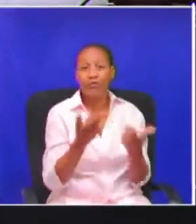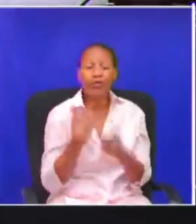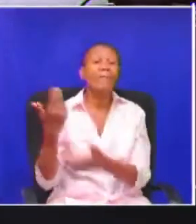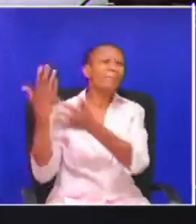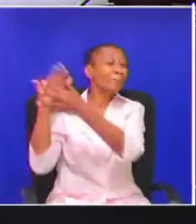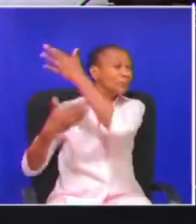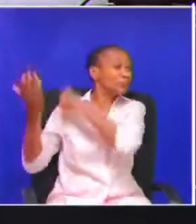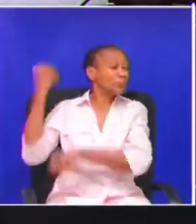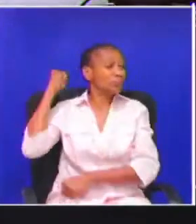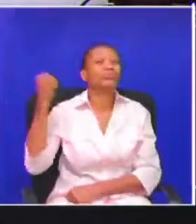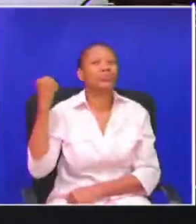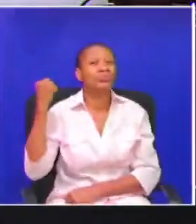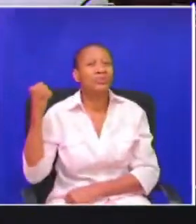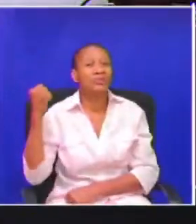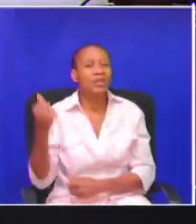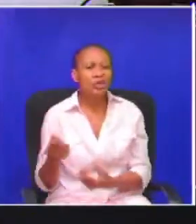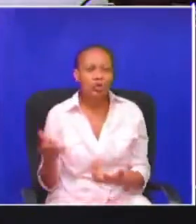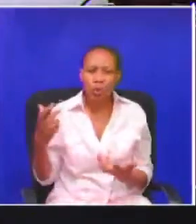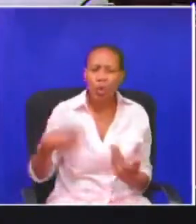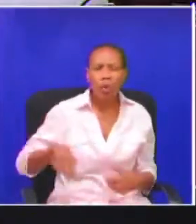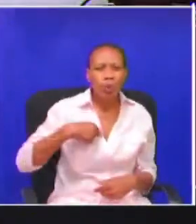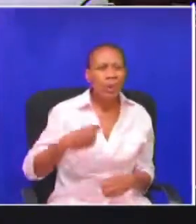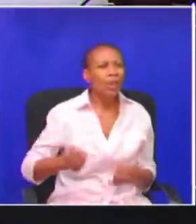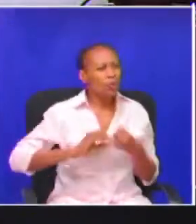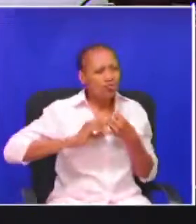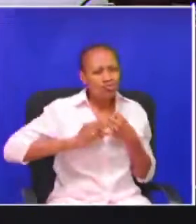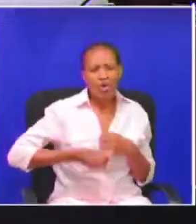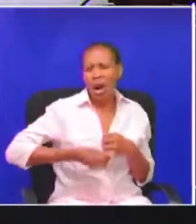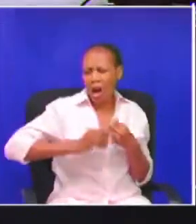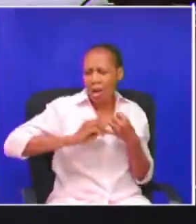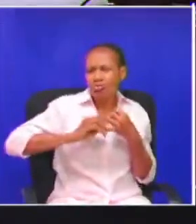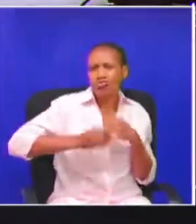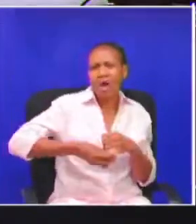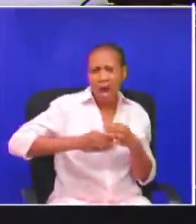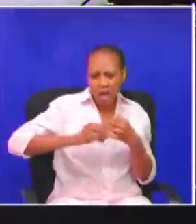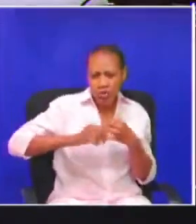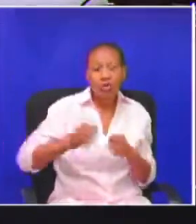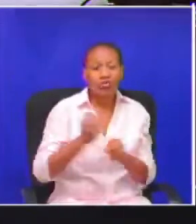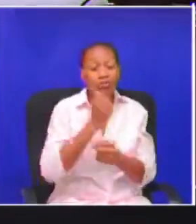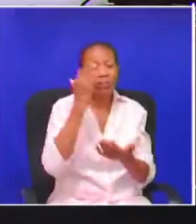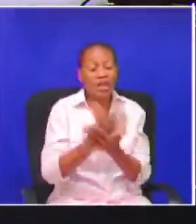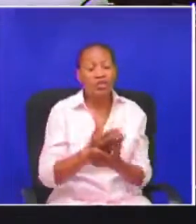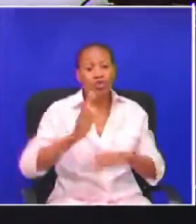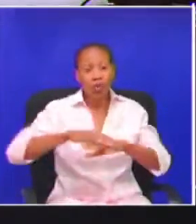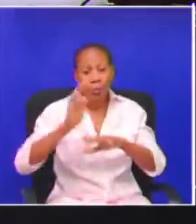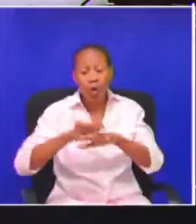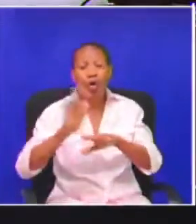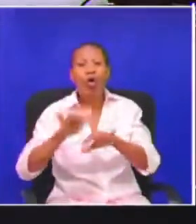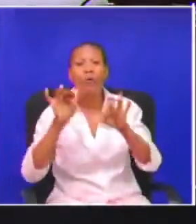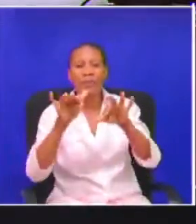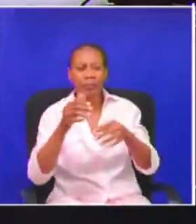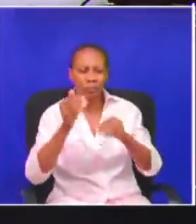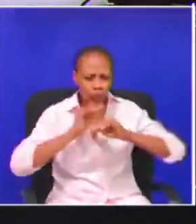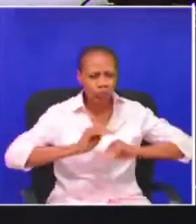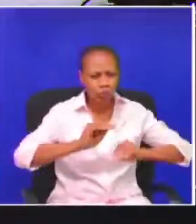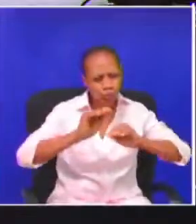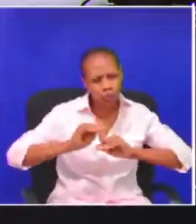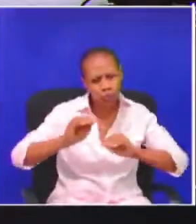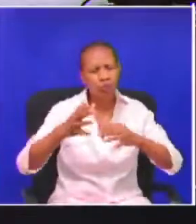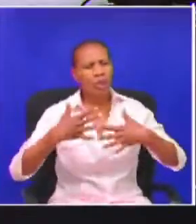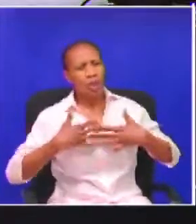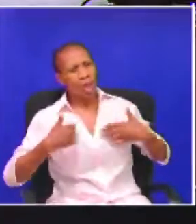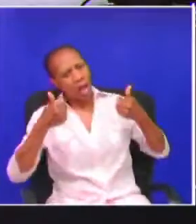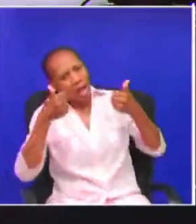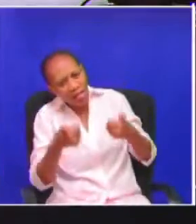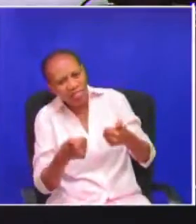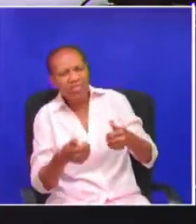And all the determinants that are meant to make people more equal, like education, healthcare, and